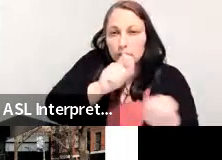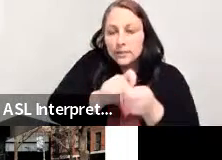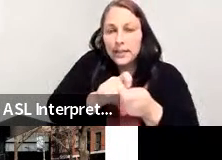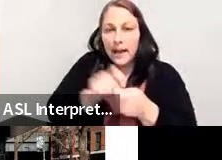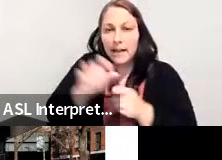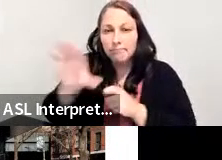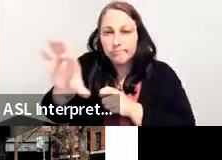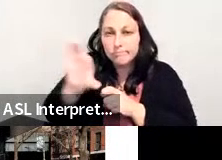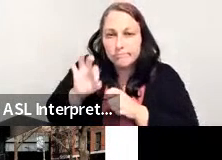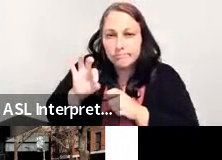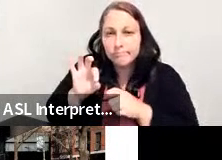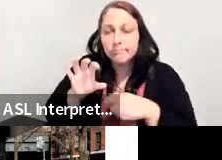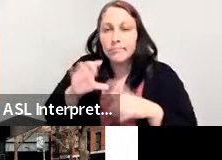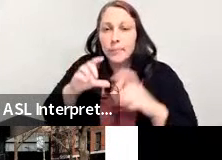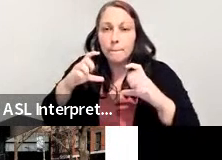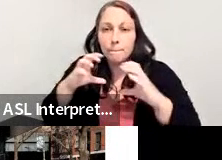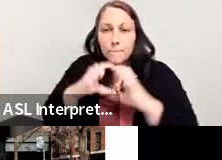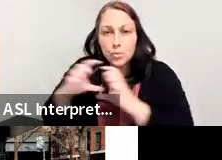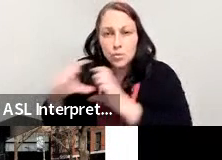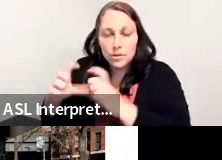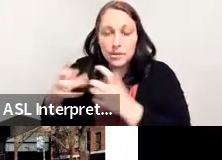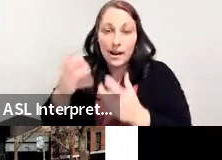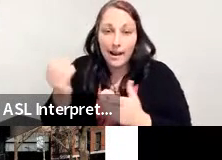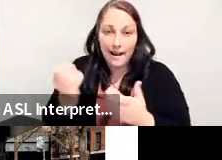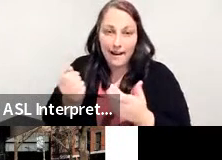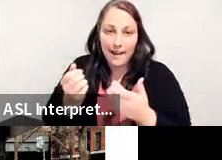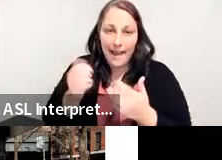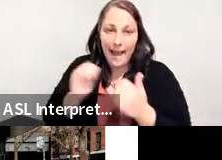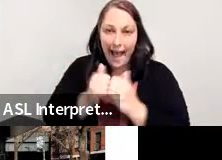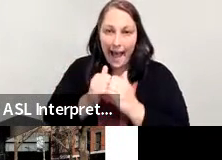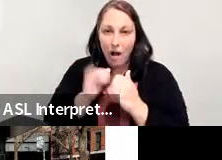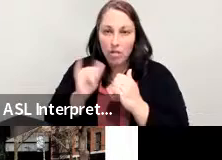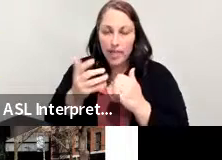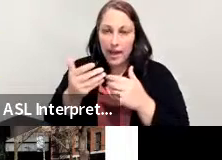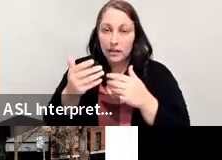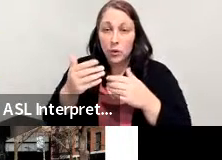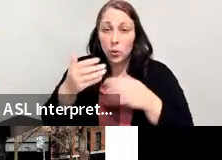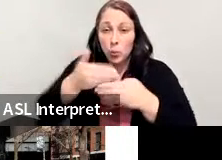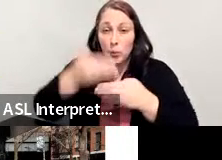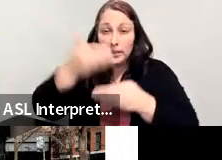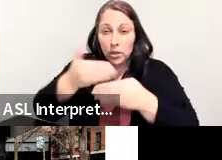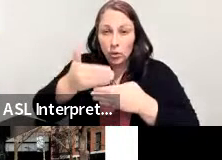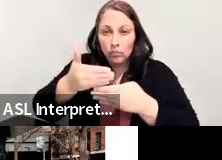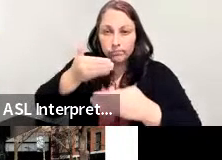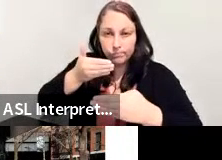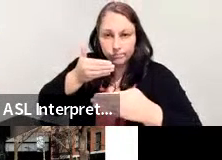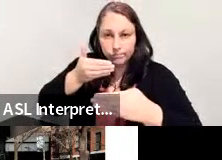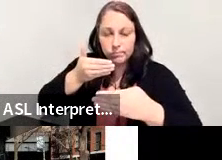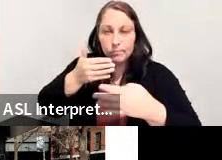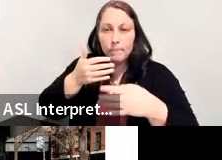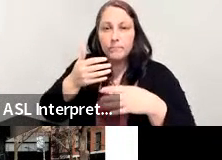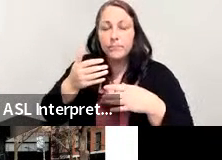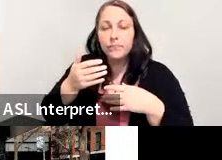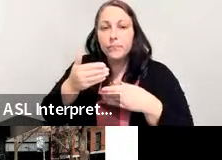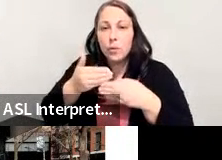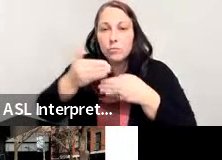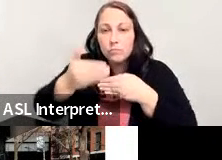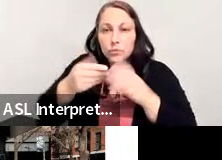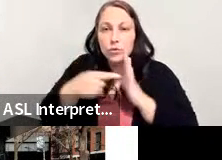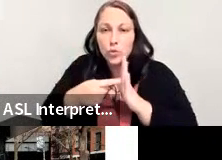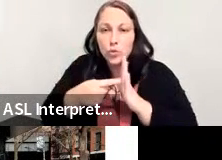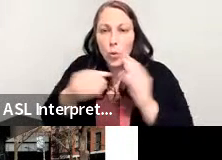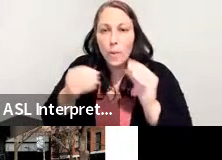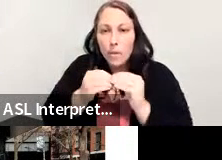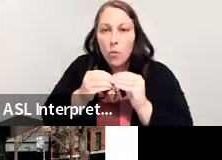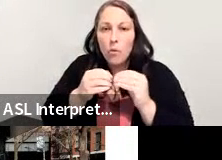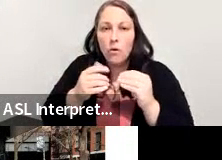level and how it terminates at the top of the building. And I think this building here on the right demonstrates that pretty well here in